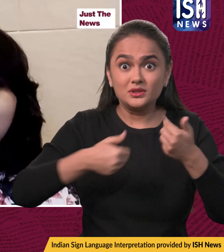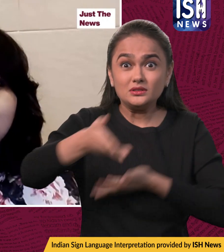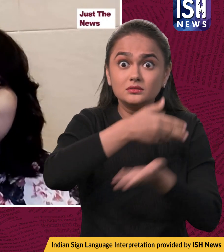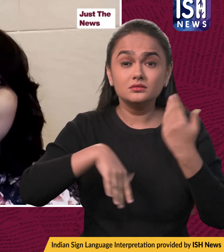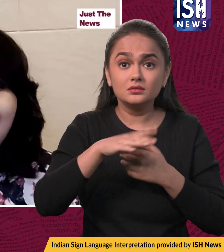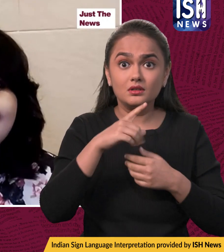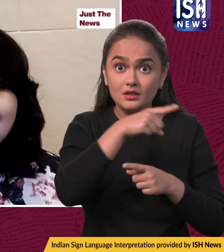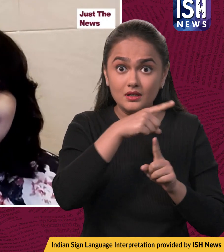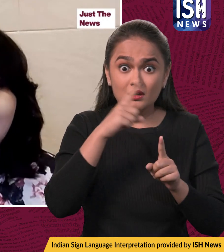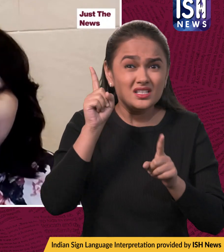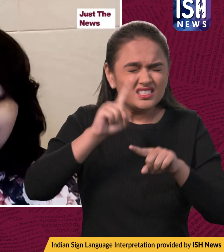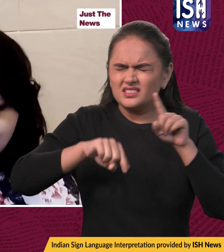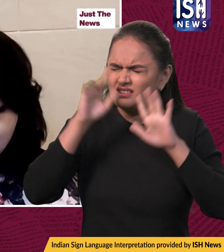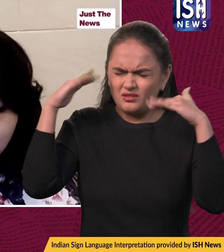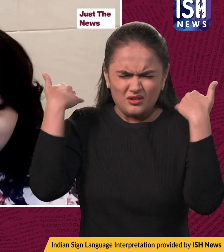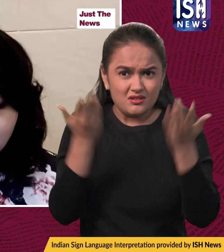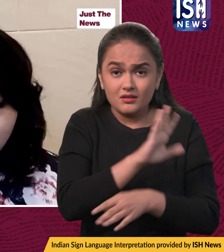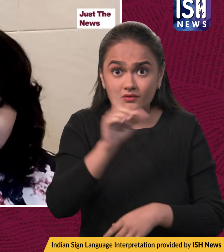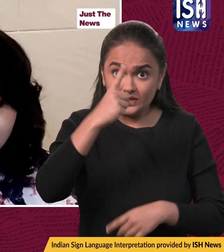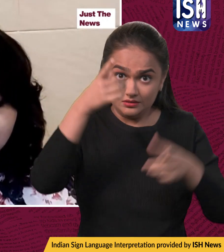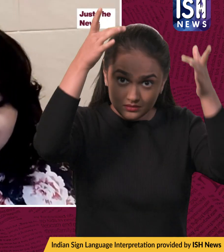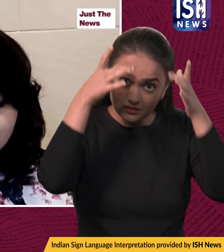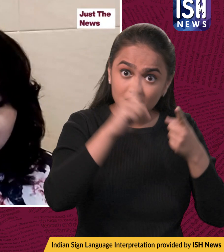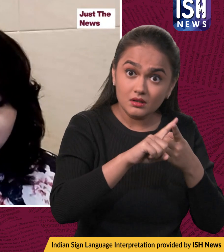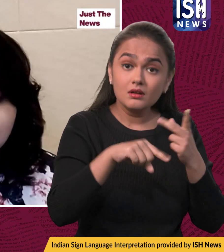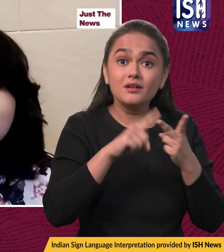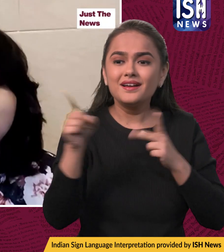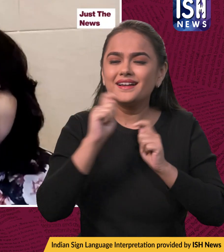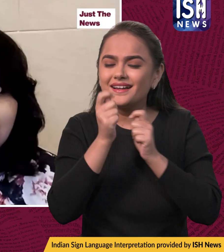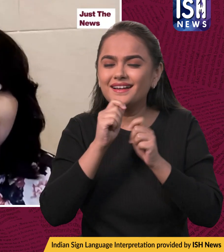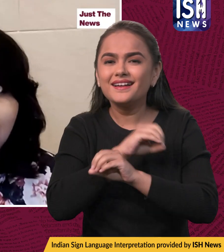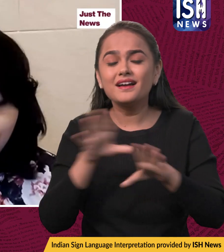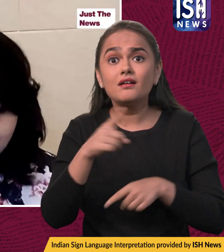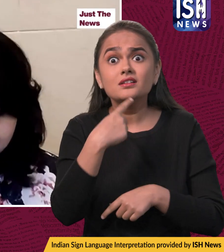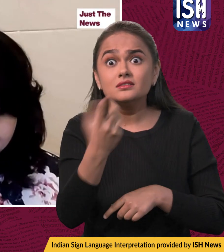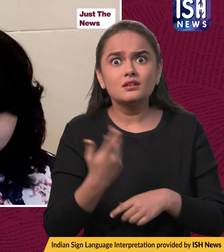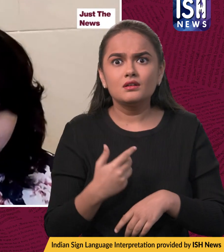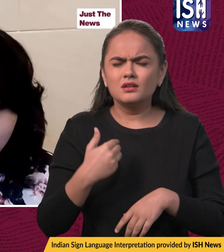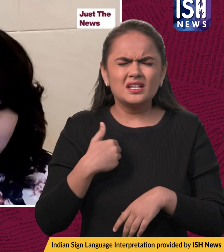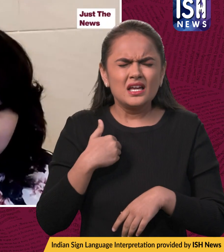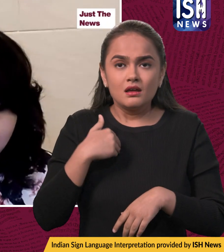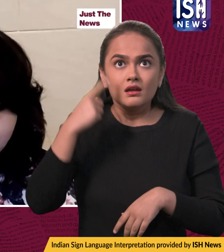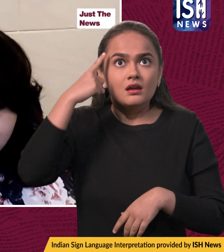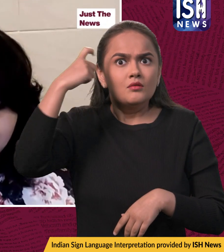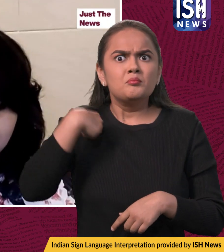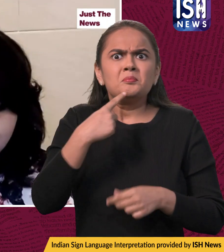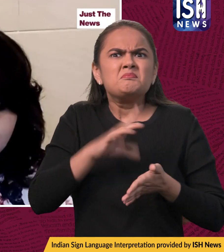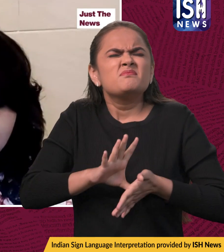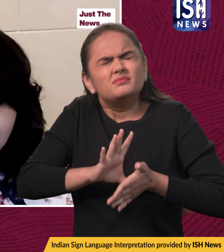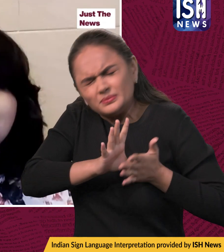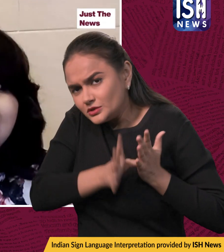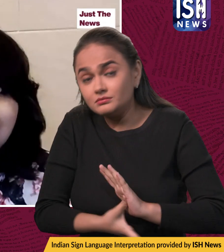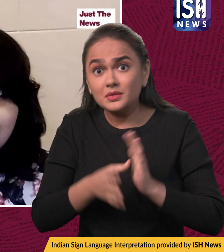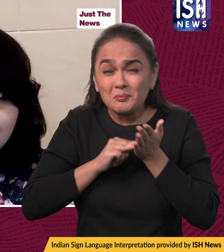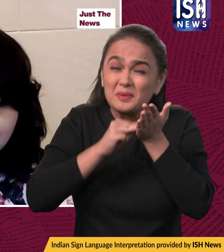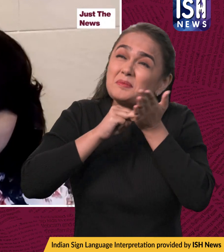in the competition's 100-year history. Now, according to the Associated Press, she said, and I quote, "I never could have imagined